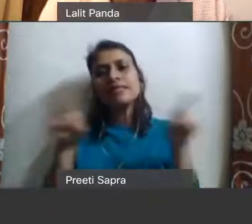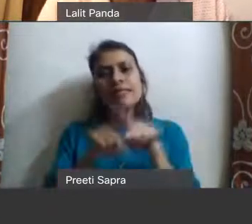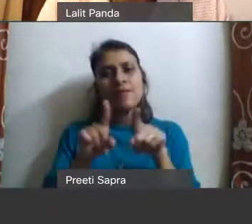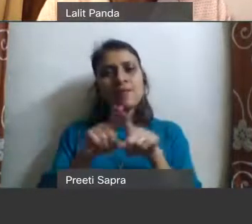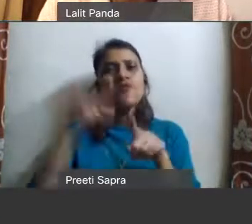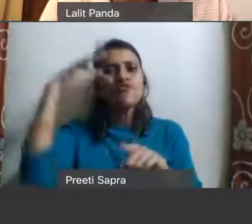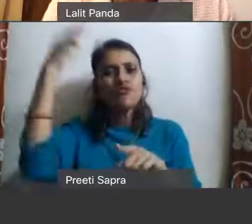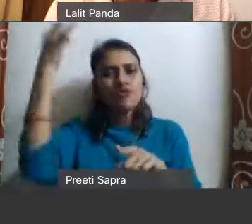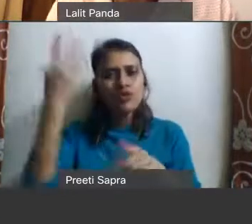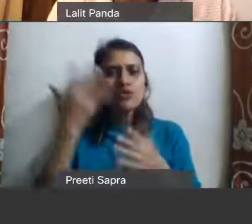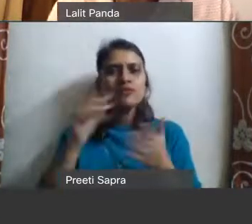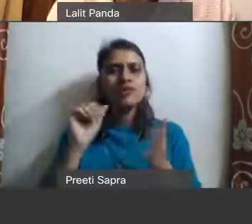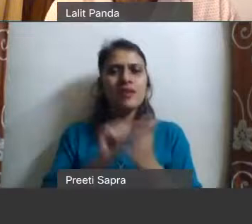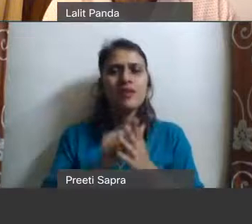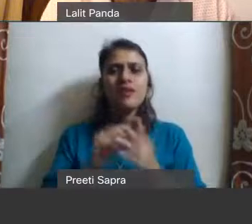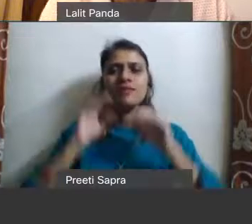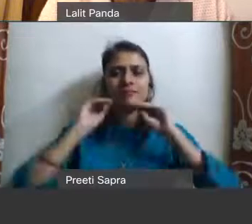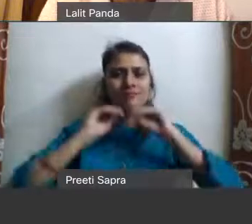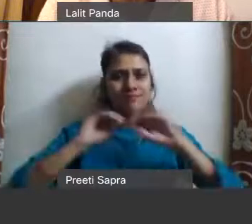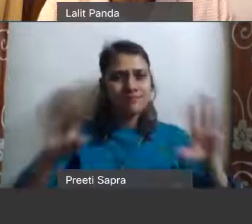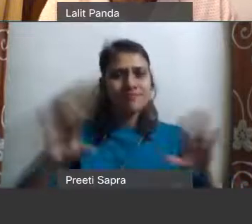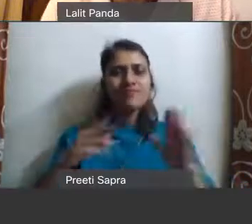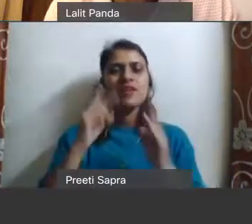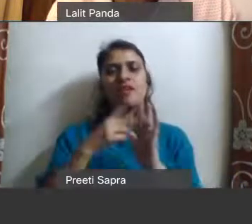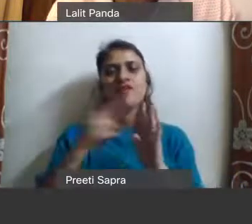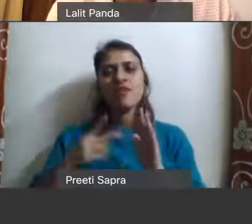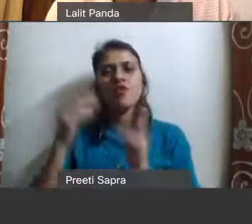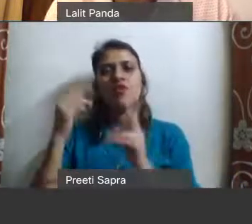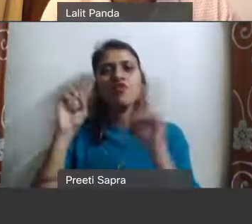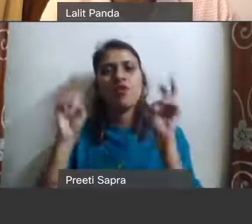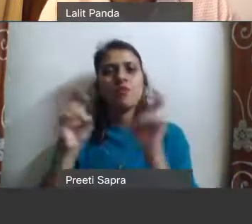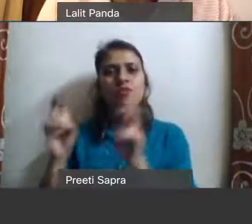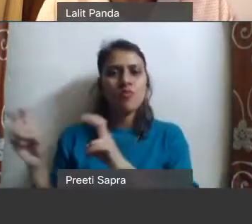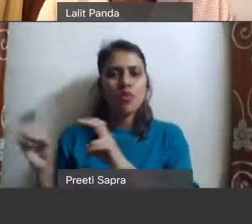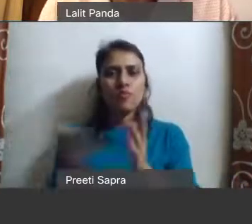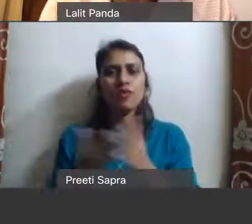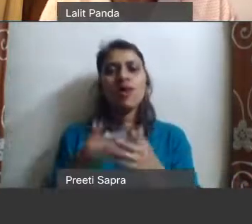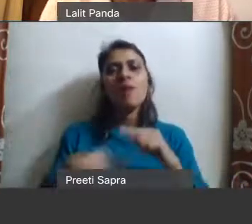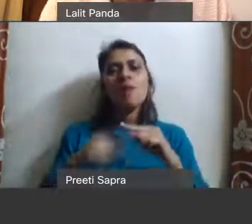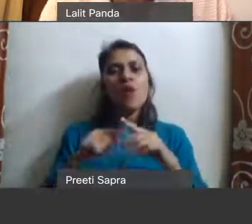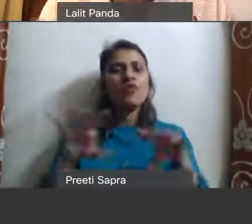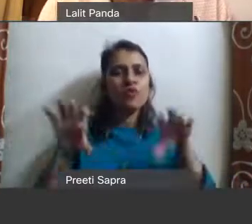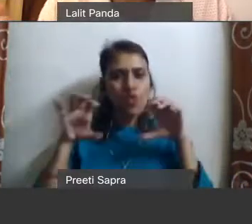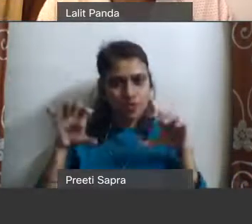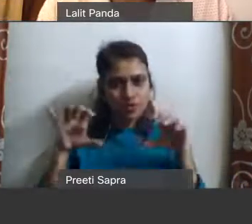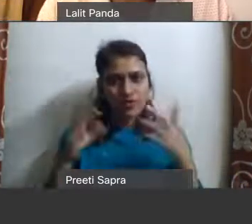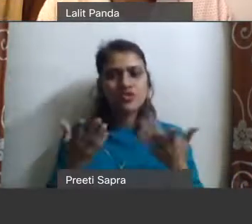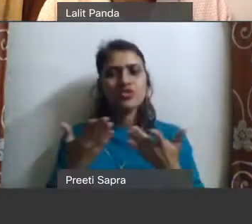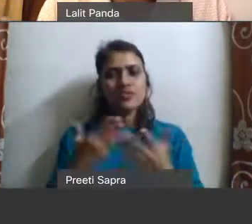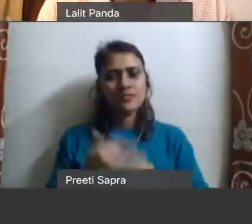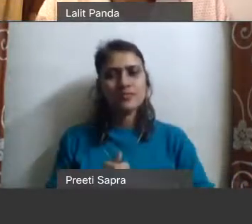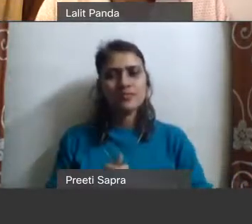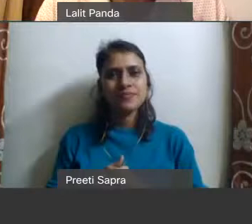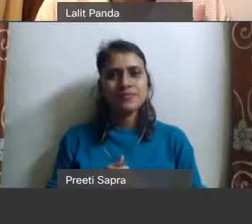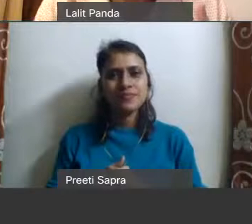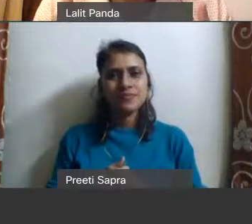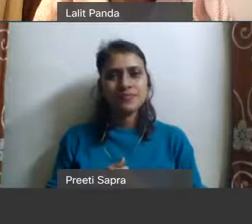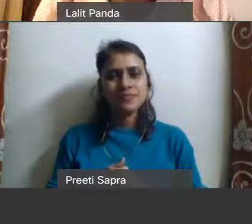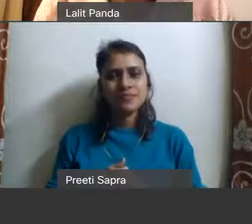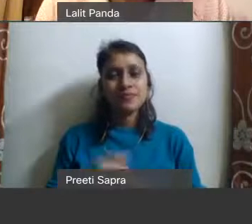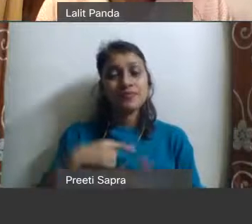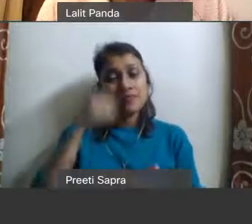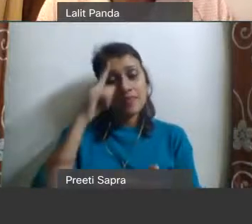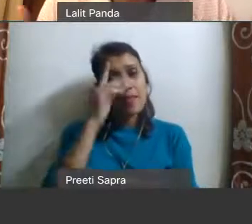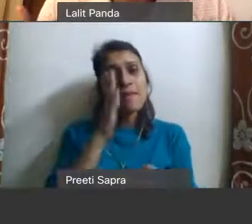future editions of this same discussion of Bridges and Bricks, the Constitution at a Crossroads. We believe that there is a